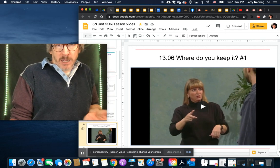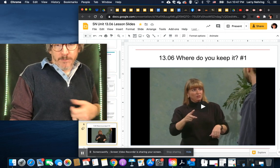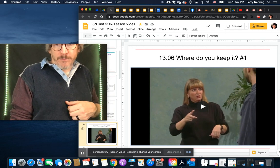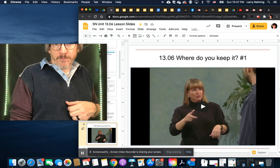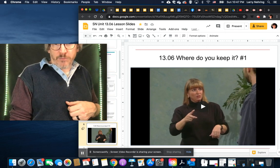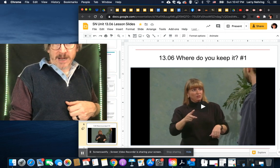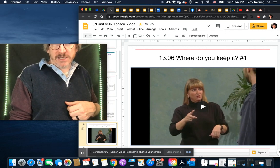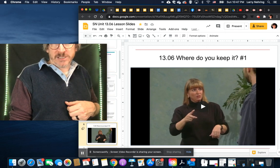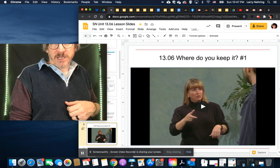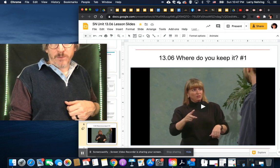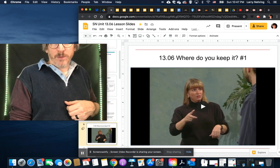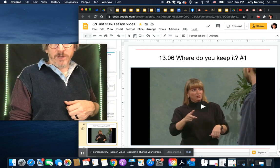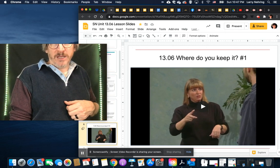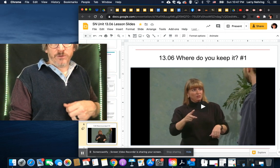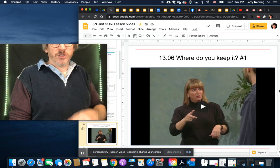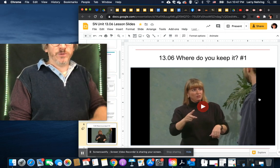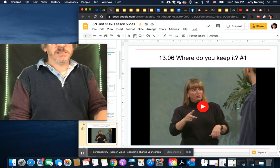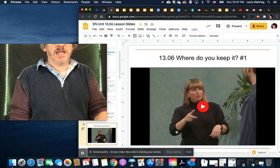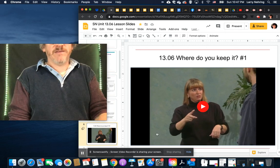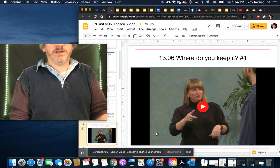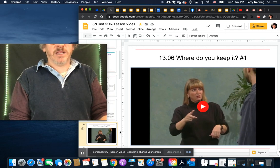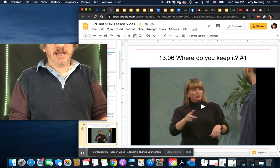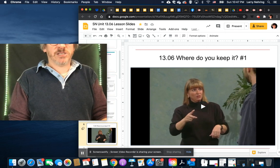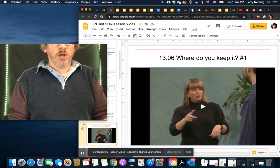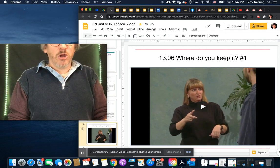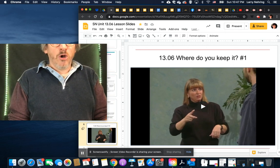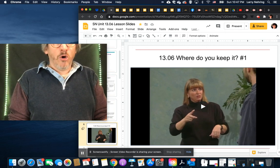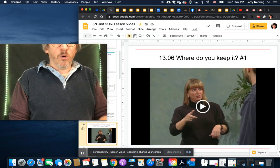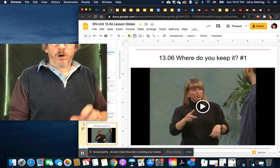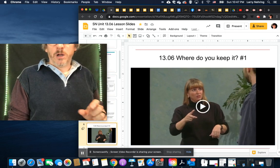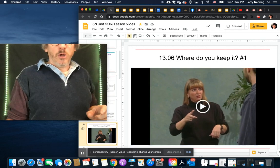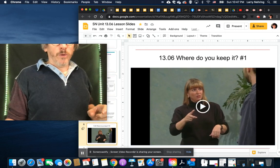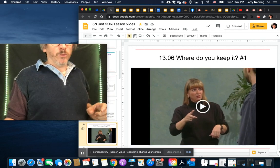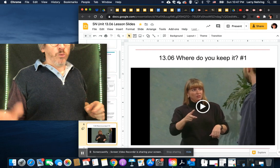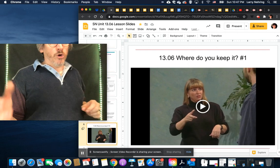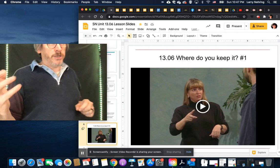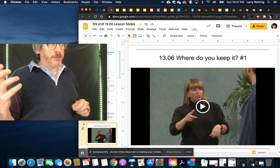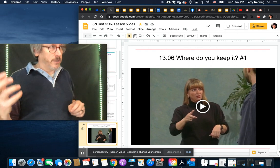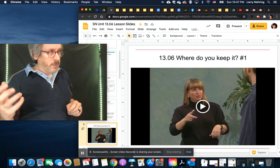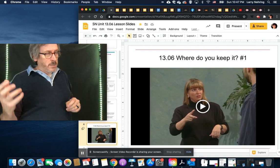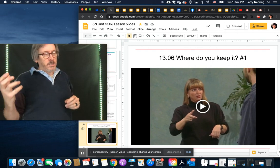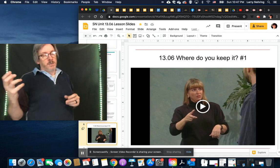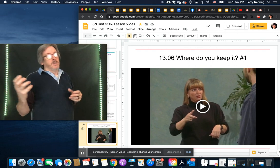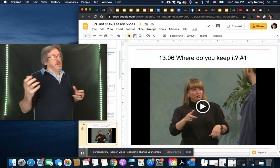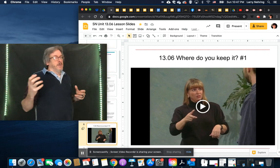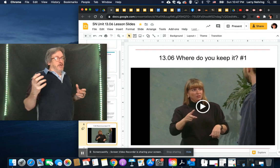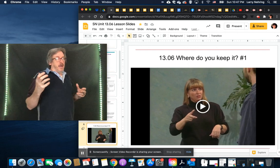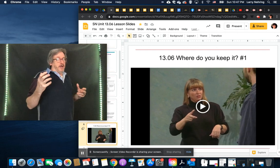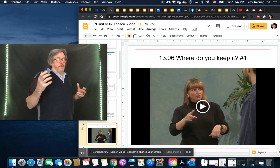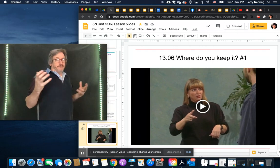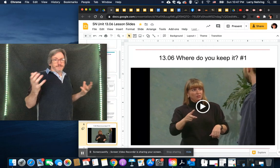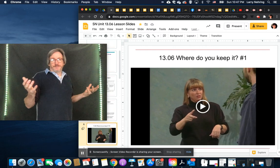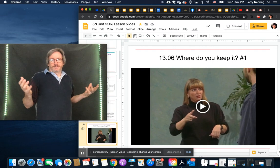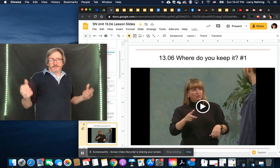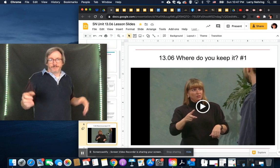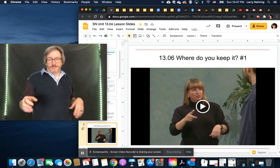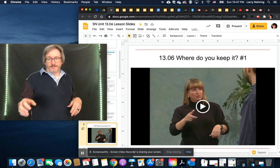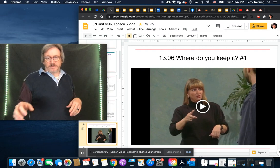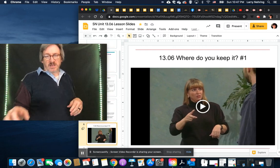good practice, and we would either do these live in class, or we would